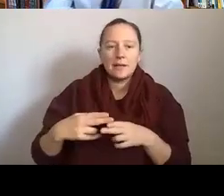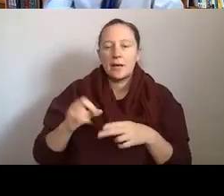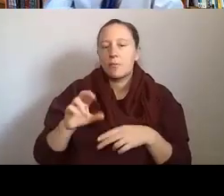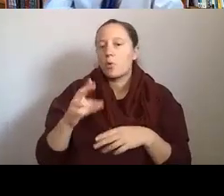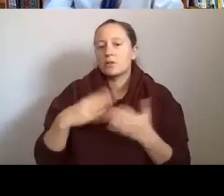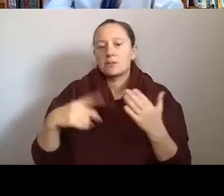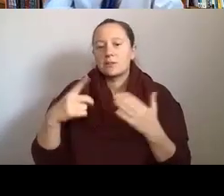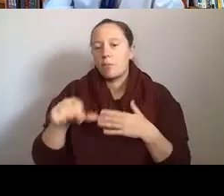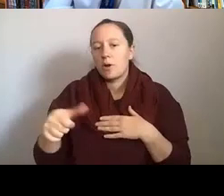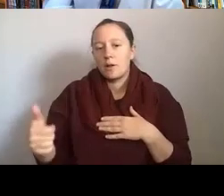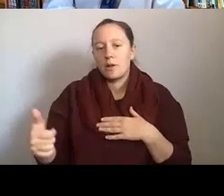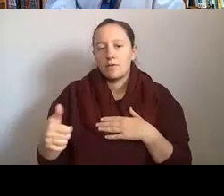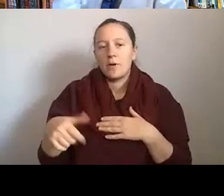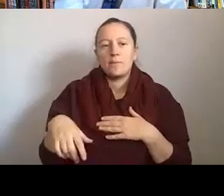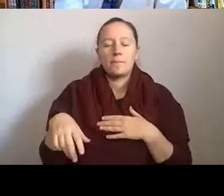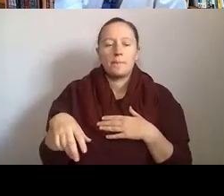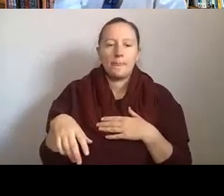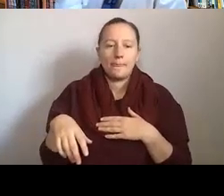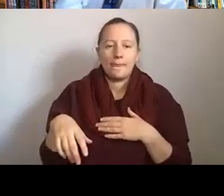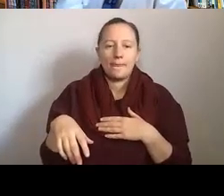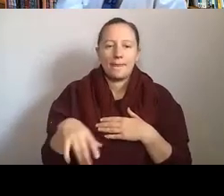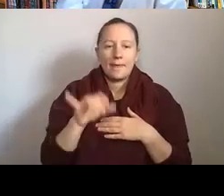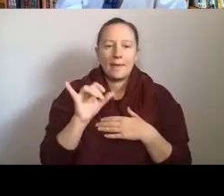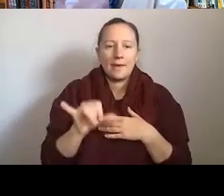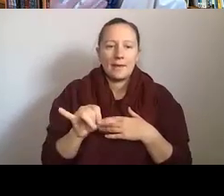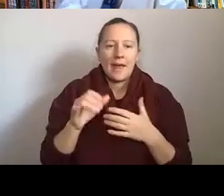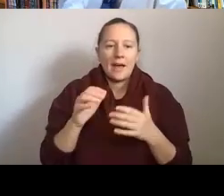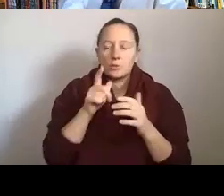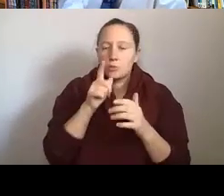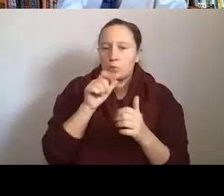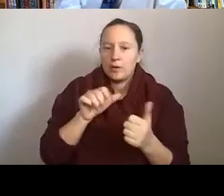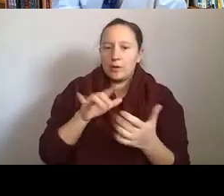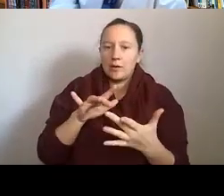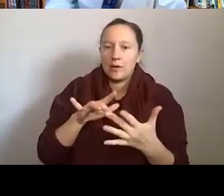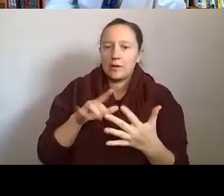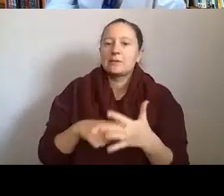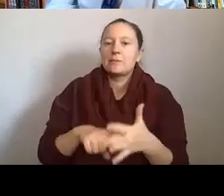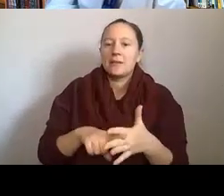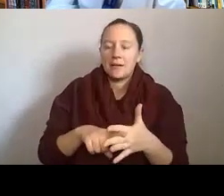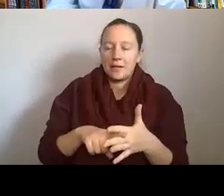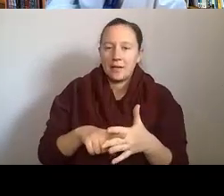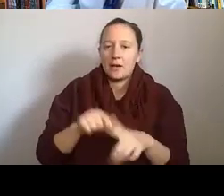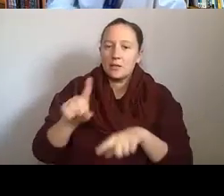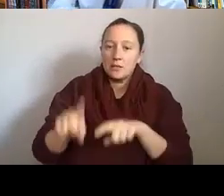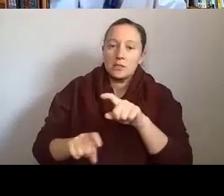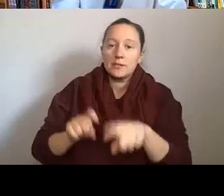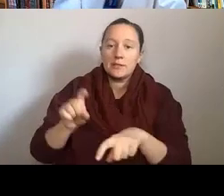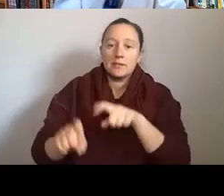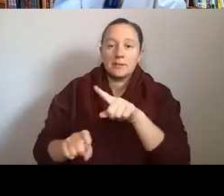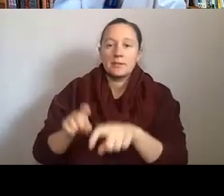from NIGMS. Those are the people you can get in touch with right at the very beginning and start asking questions.